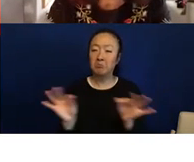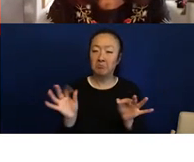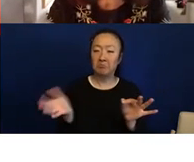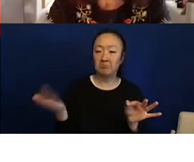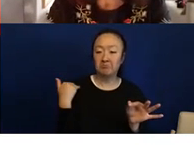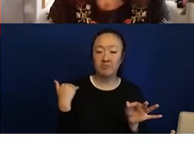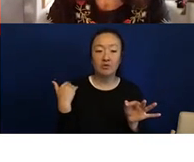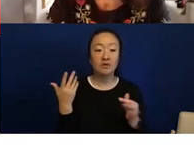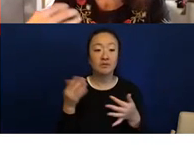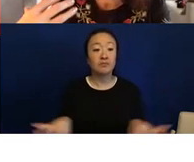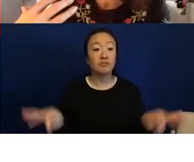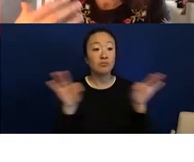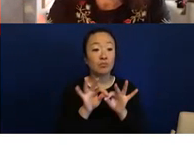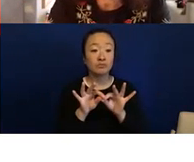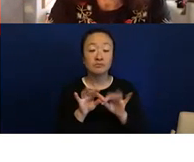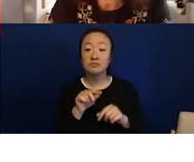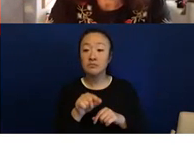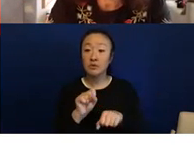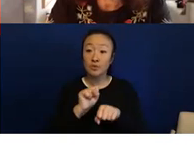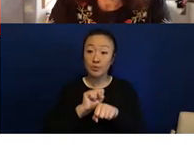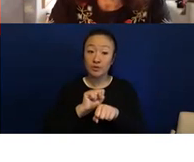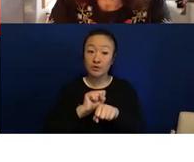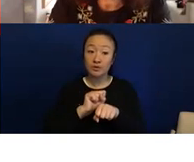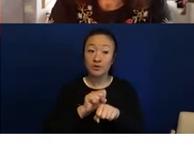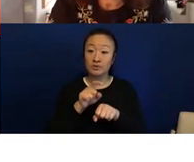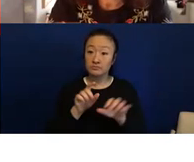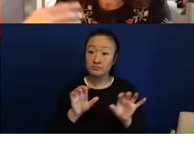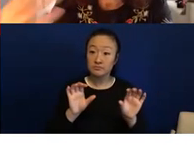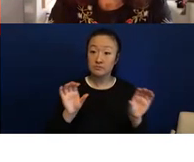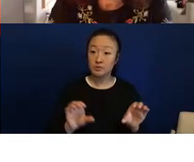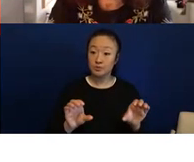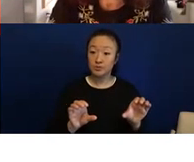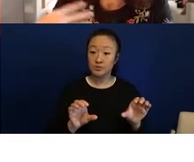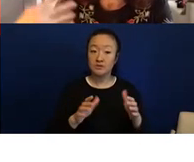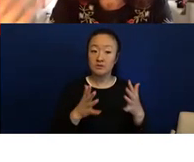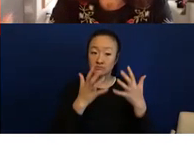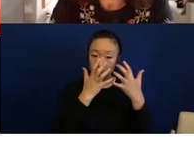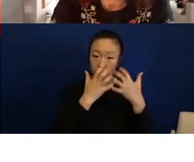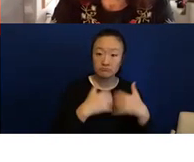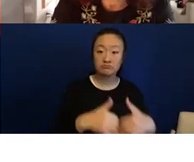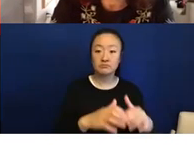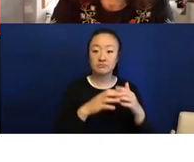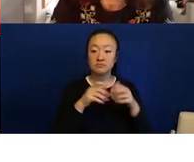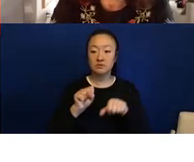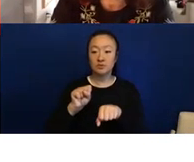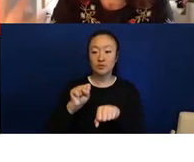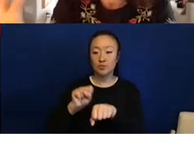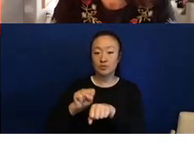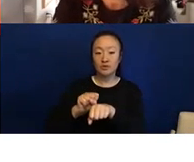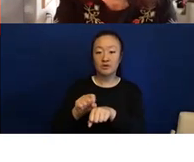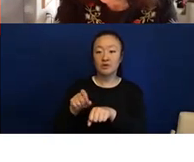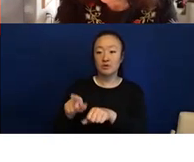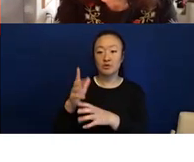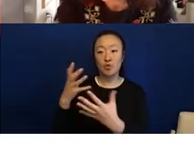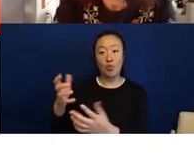So making sure that the work that you're doing aligns with the work that you